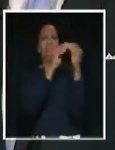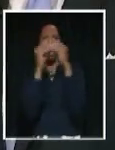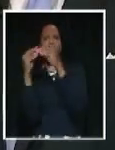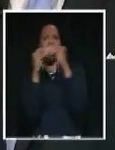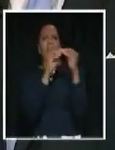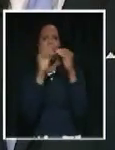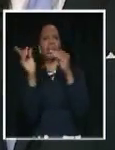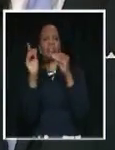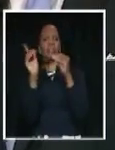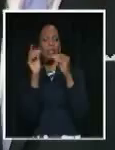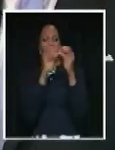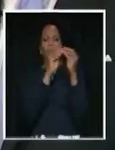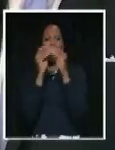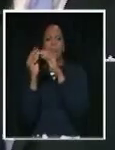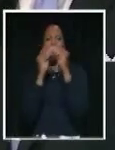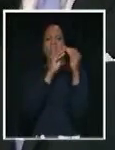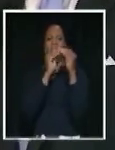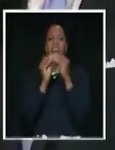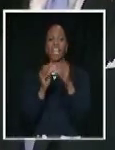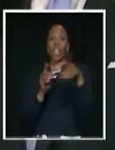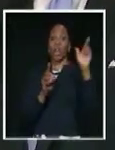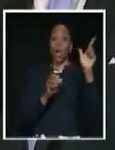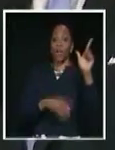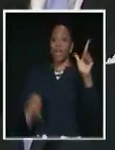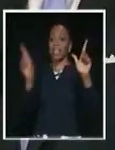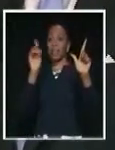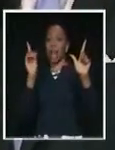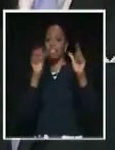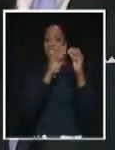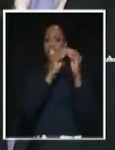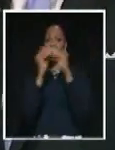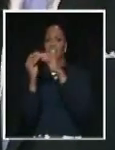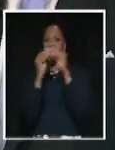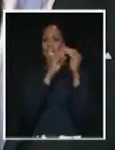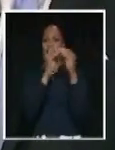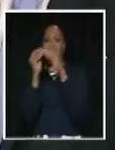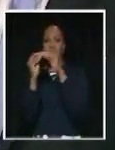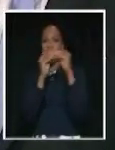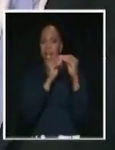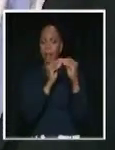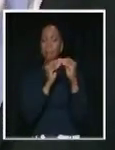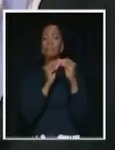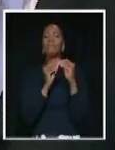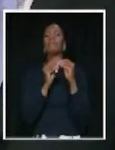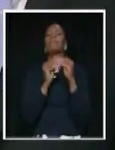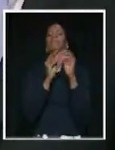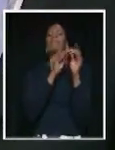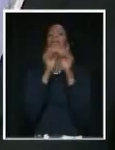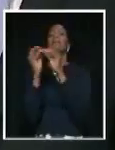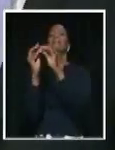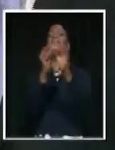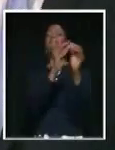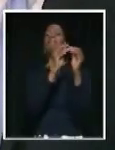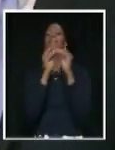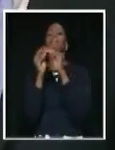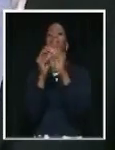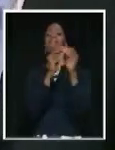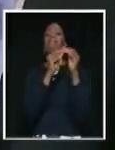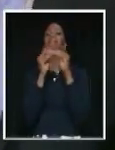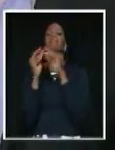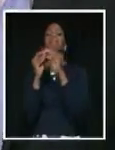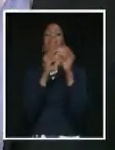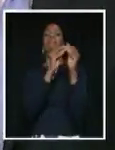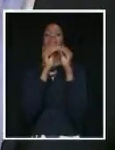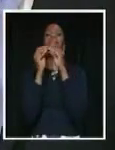people together, Mr. Lhota. It's trying to tell people what would happen to you and how dangerously reckless you are. It's race baiting and fear mongering.